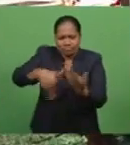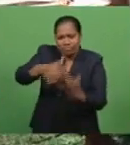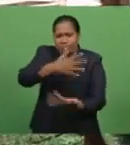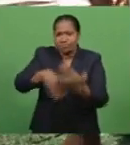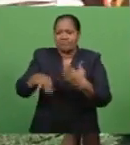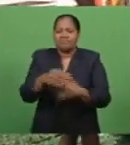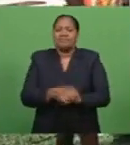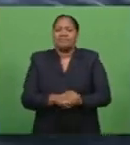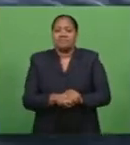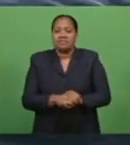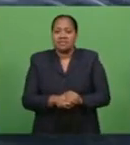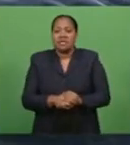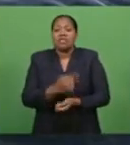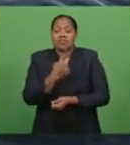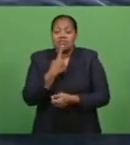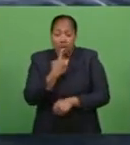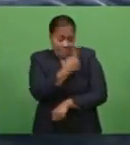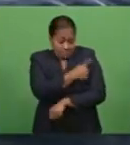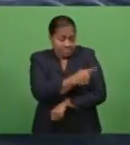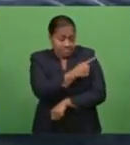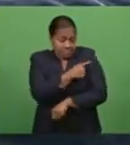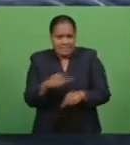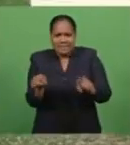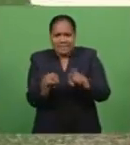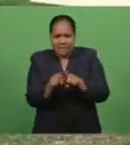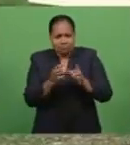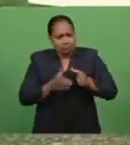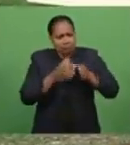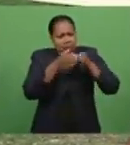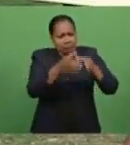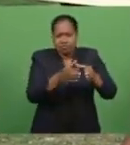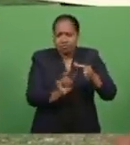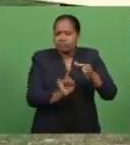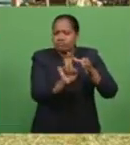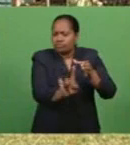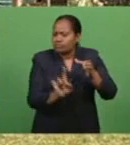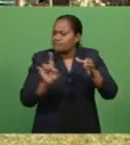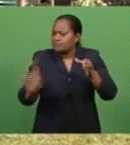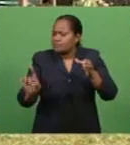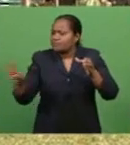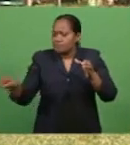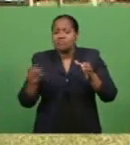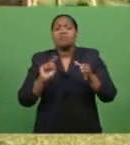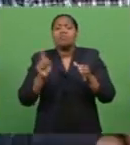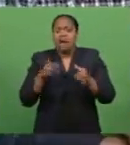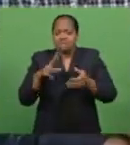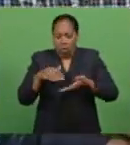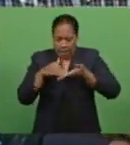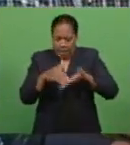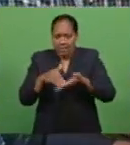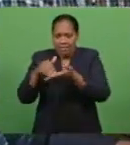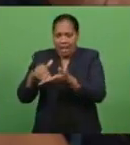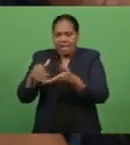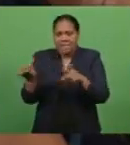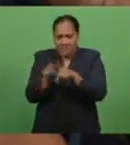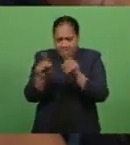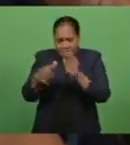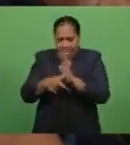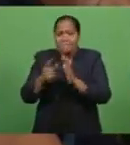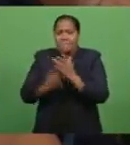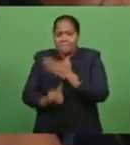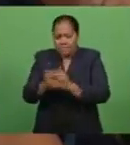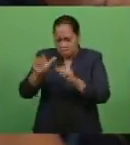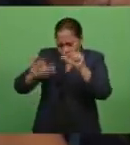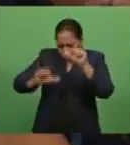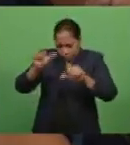in all the badly affected communities and has distributed an initial run of supplies while also assessing damage. Disaster